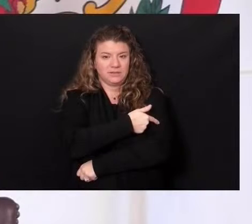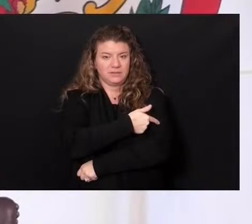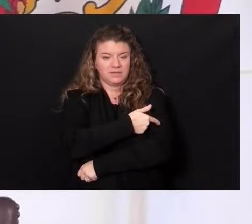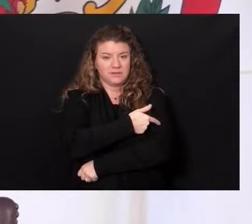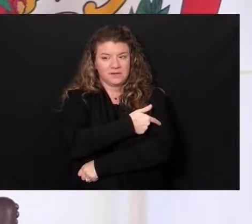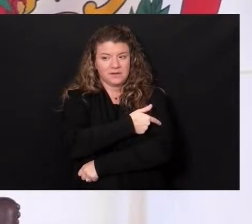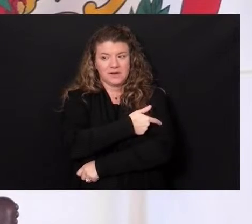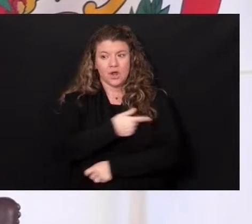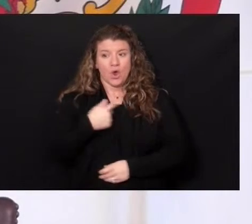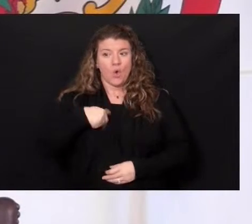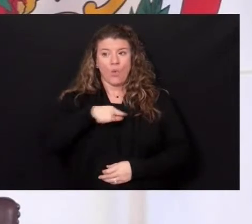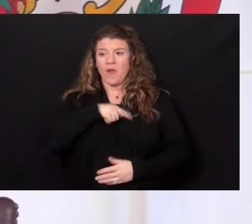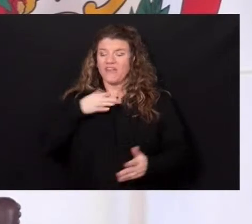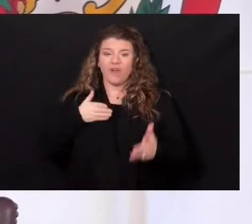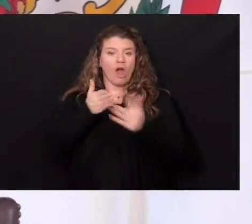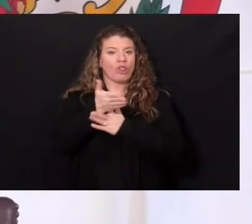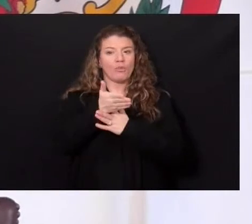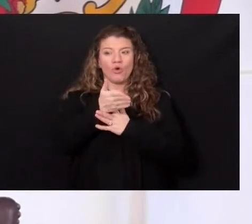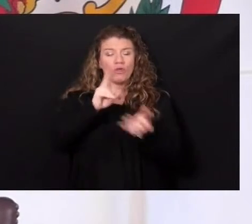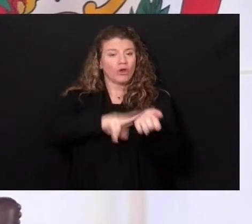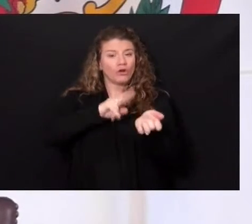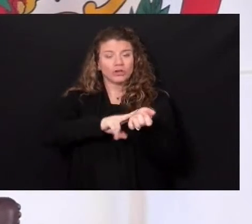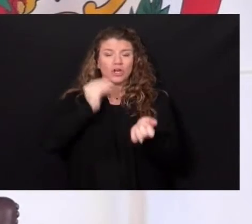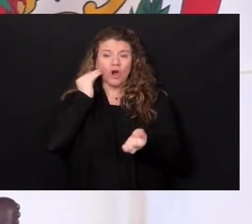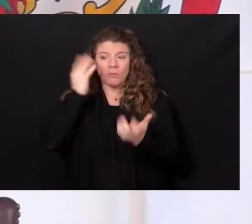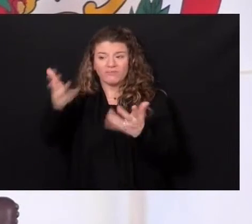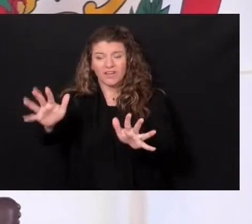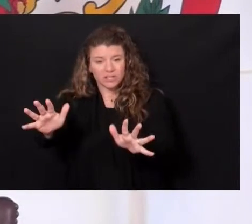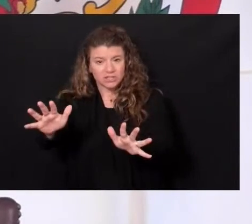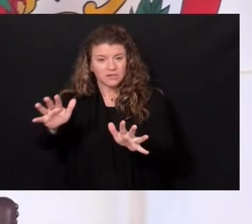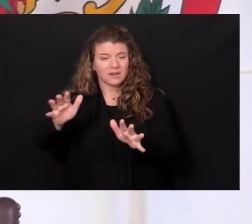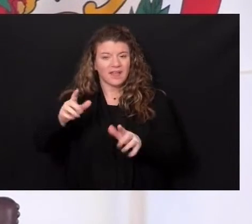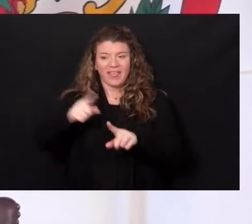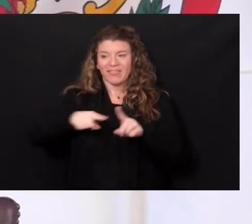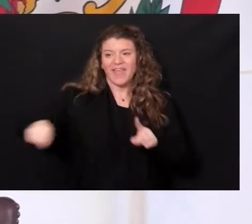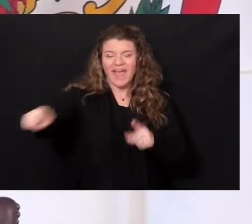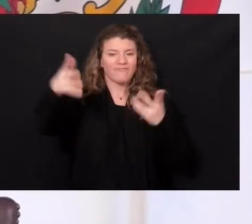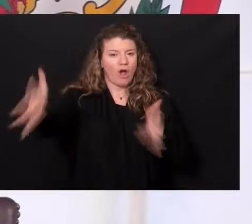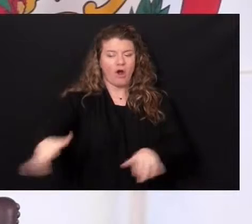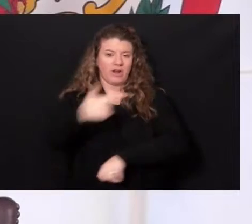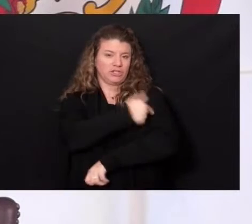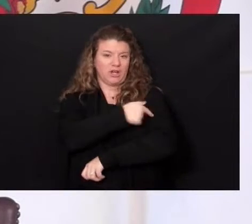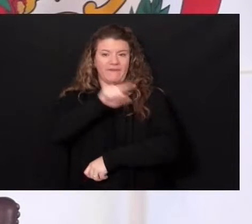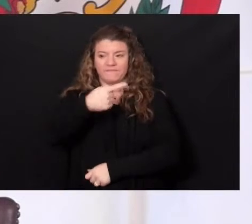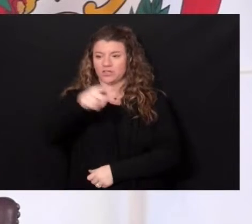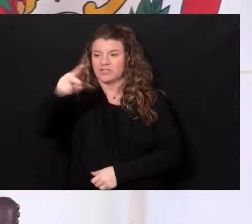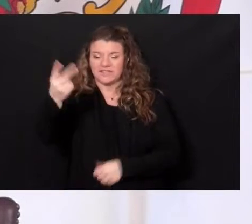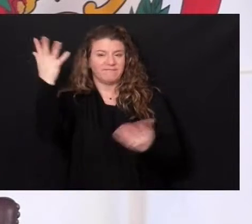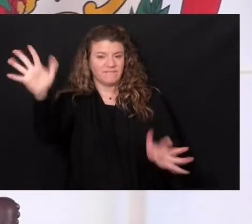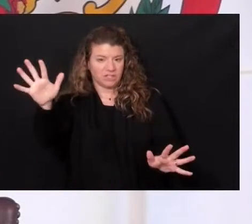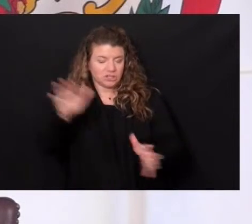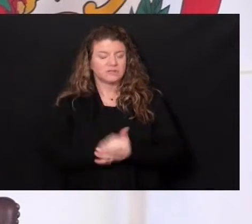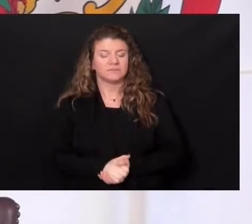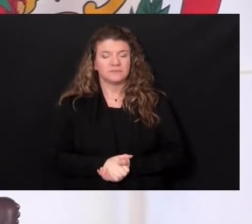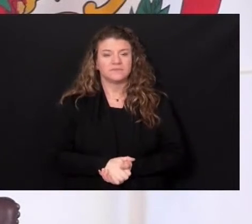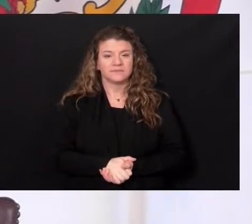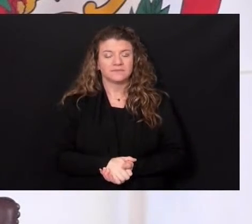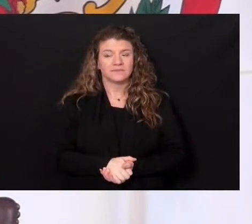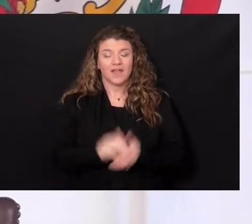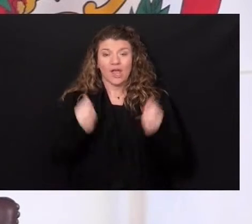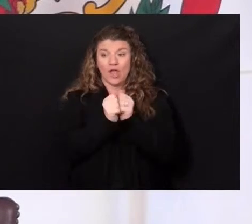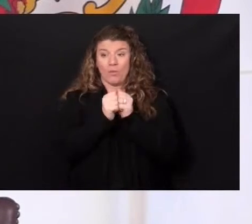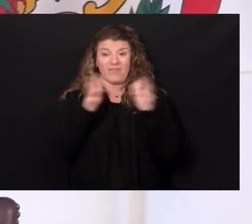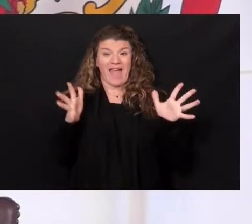We've absolutely been through all of our nursing homes, and we've gotten all of them their shots and their second shots. And without